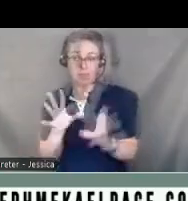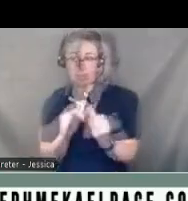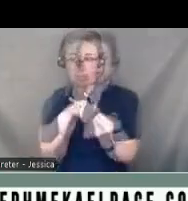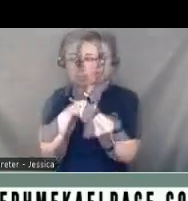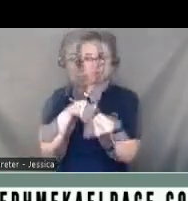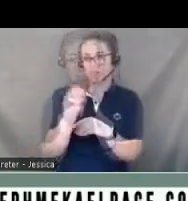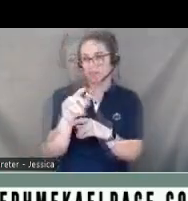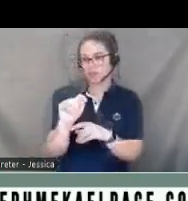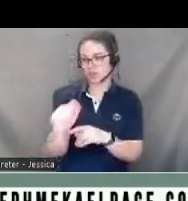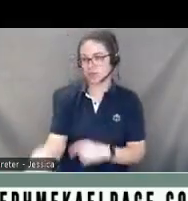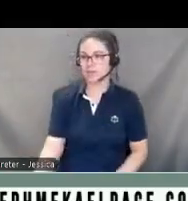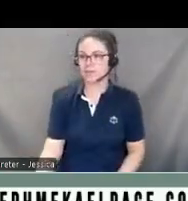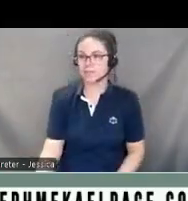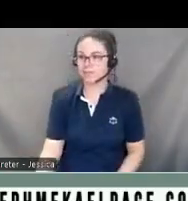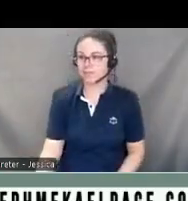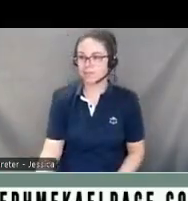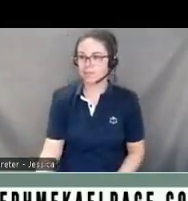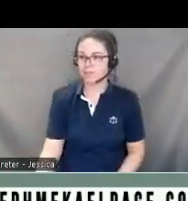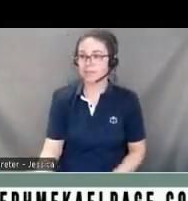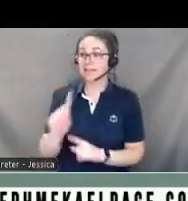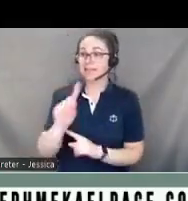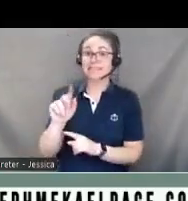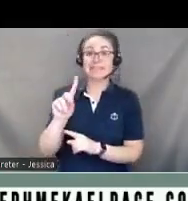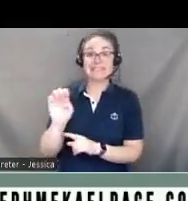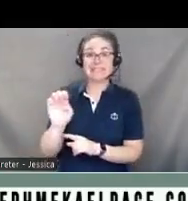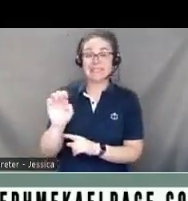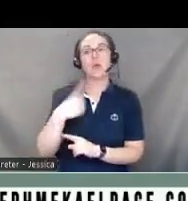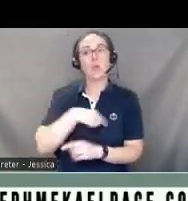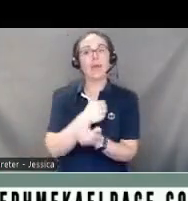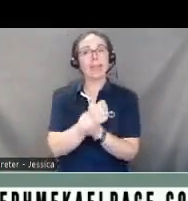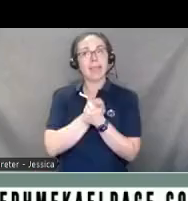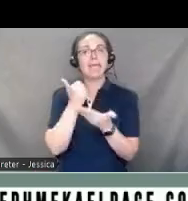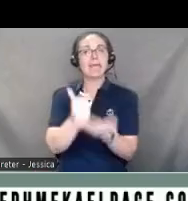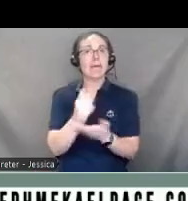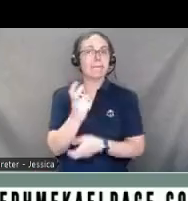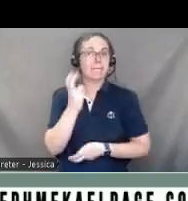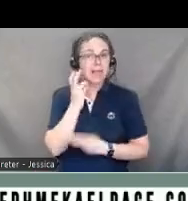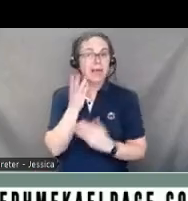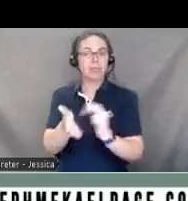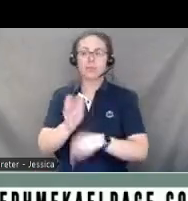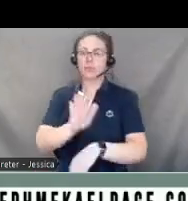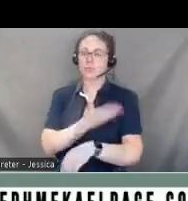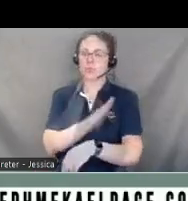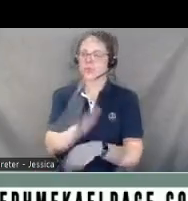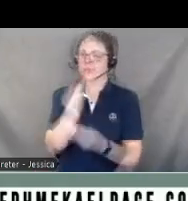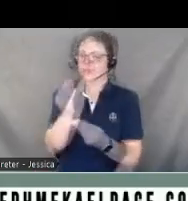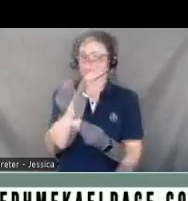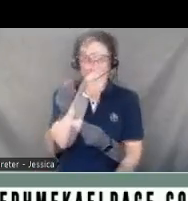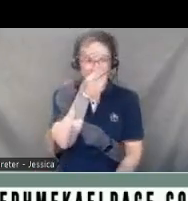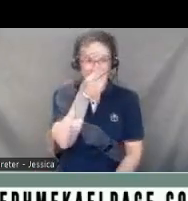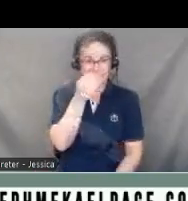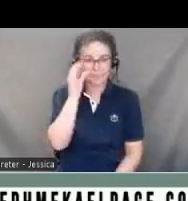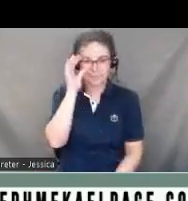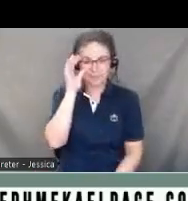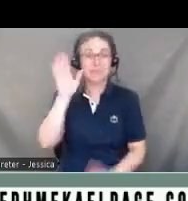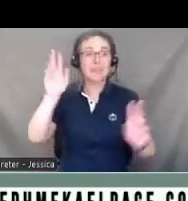are. Dee Dee, we love helping the blind through music. Dee Dee, tell me who you are.